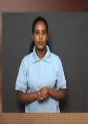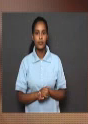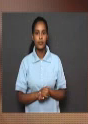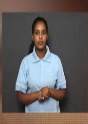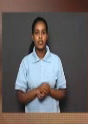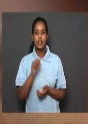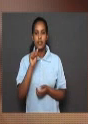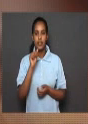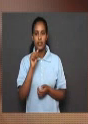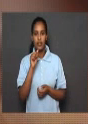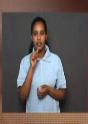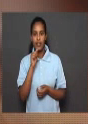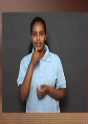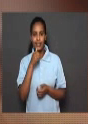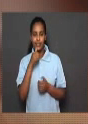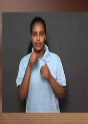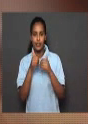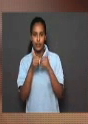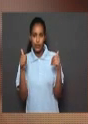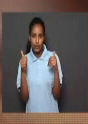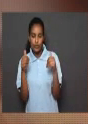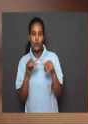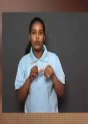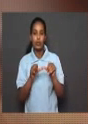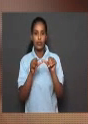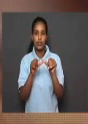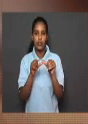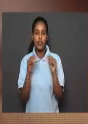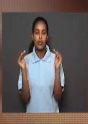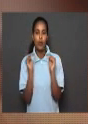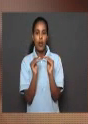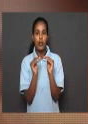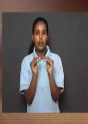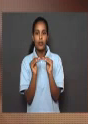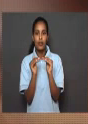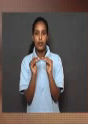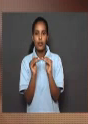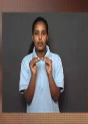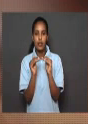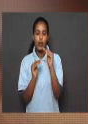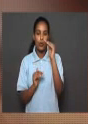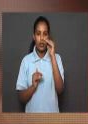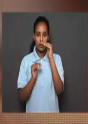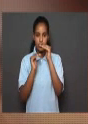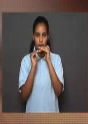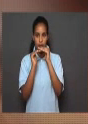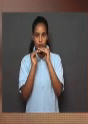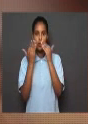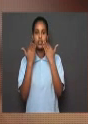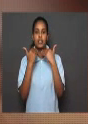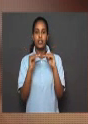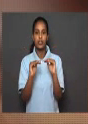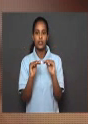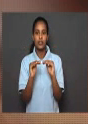The acid dissociation constant is equal to the equilibrium